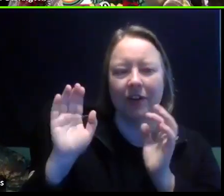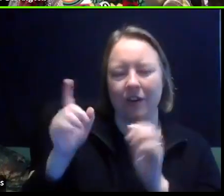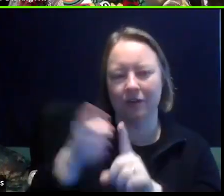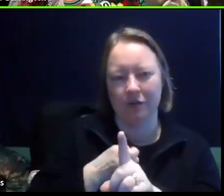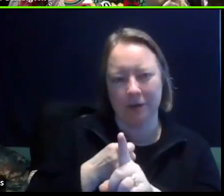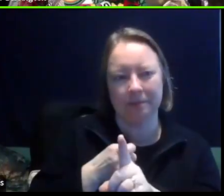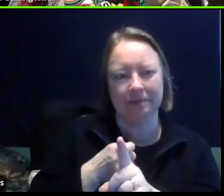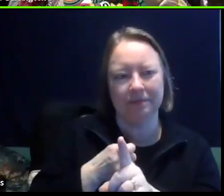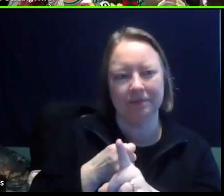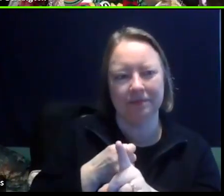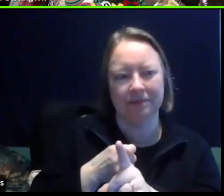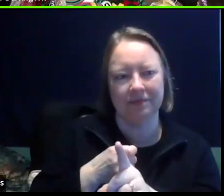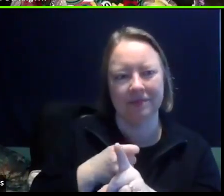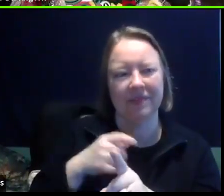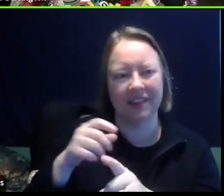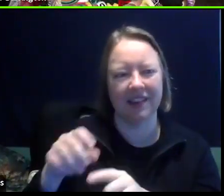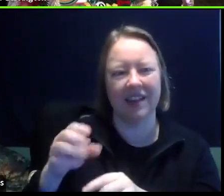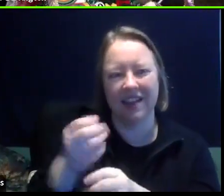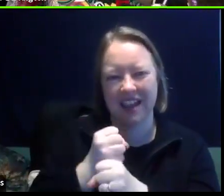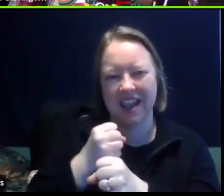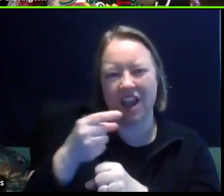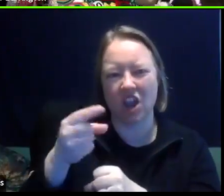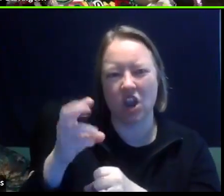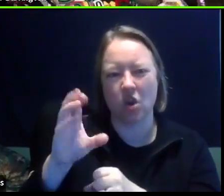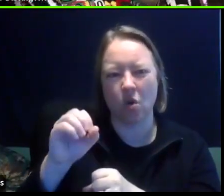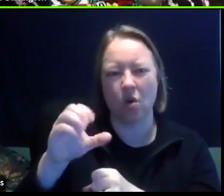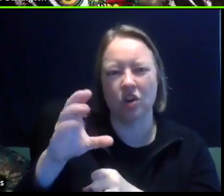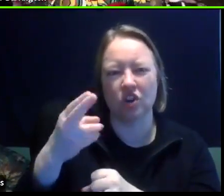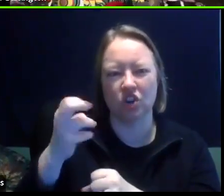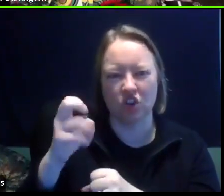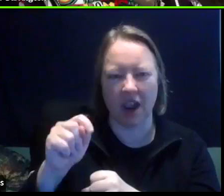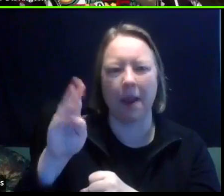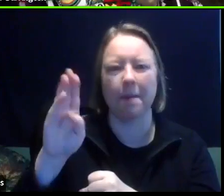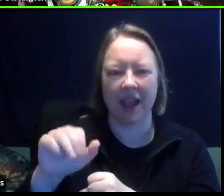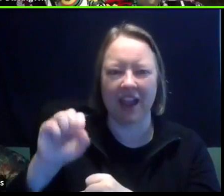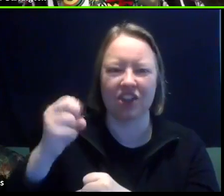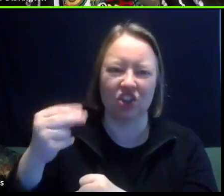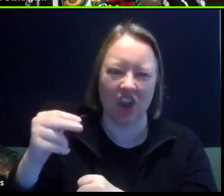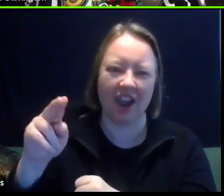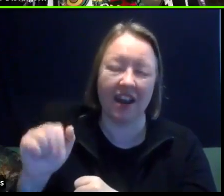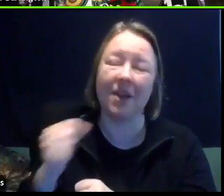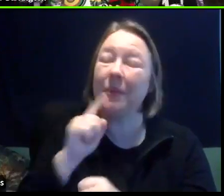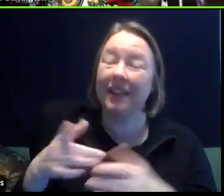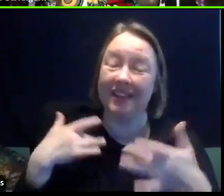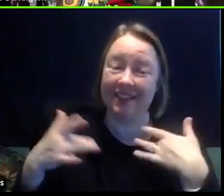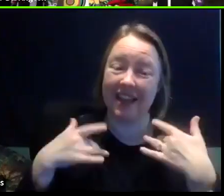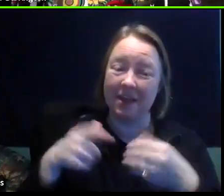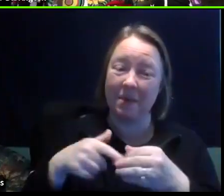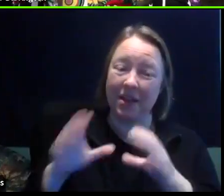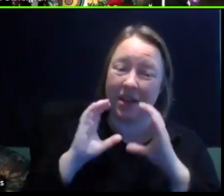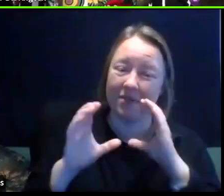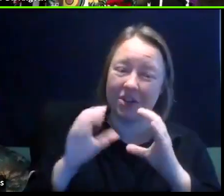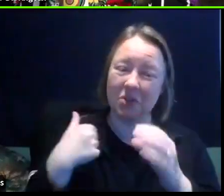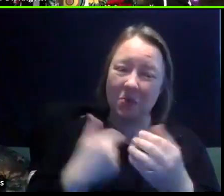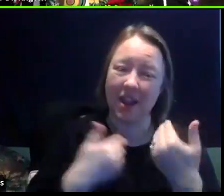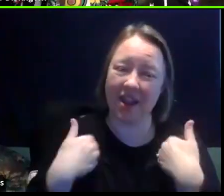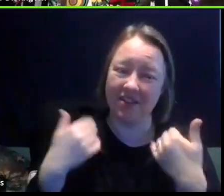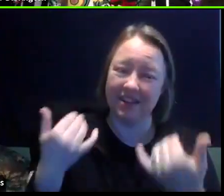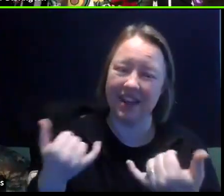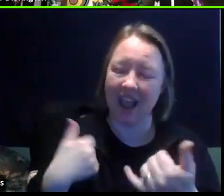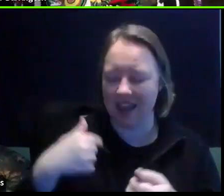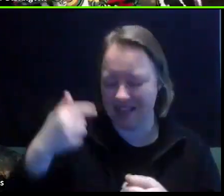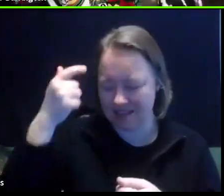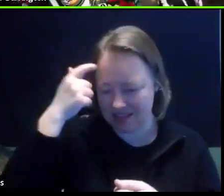of Get Crocheted by Shana. And we're just so excited about the conversation that we're having today. I